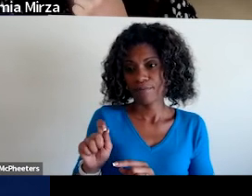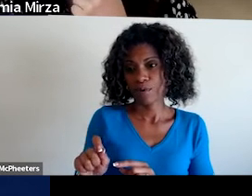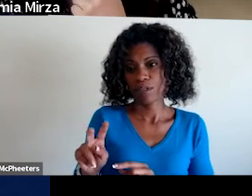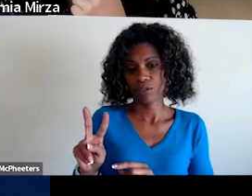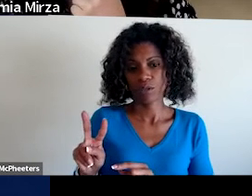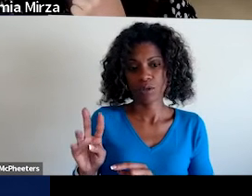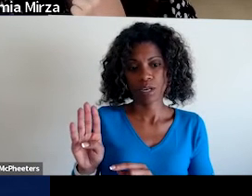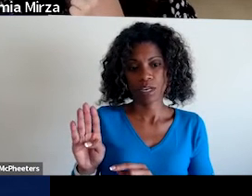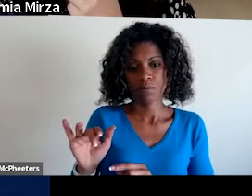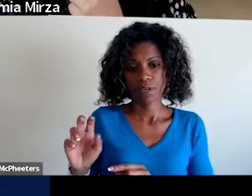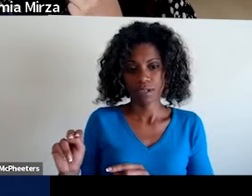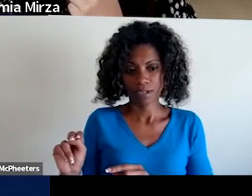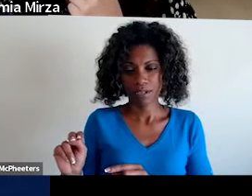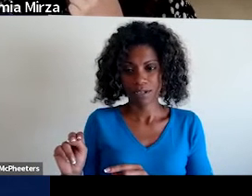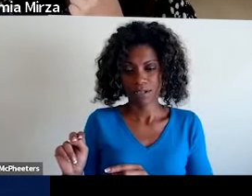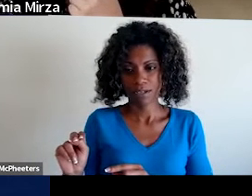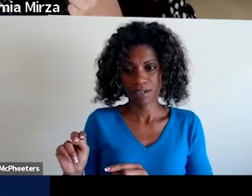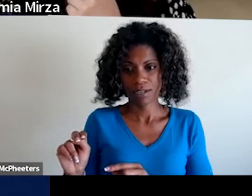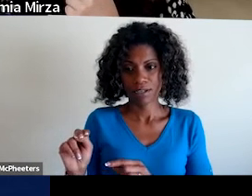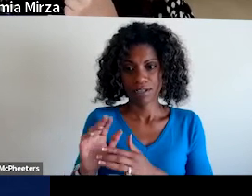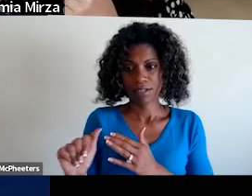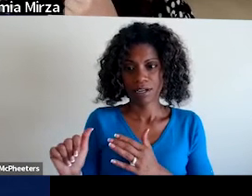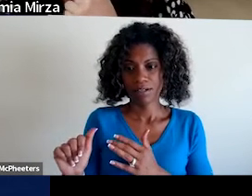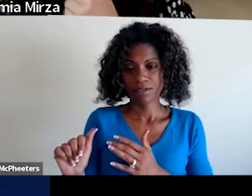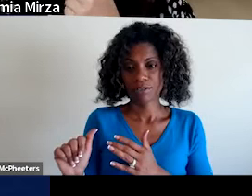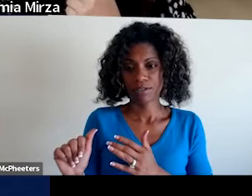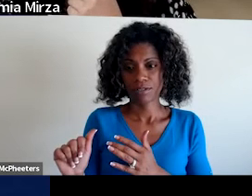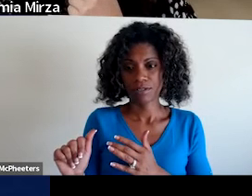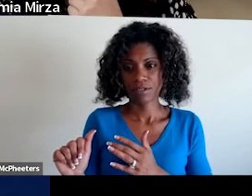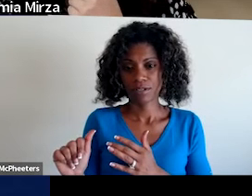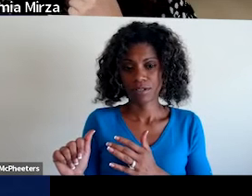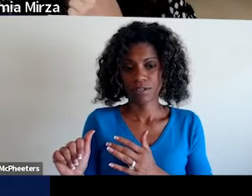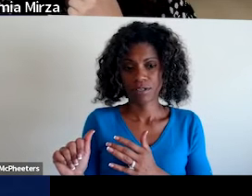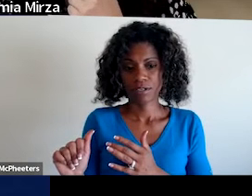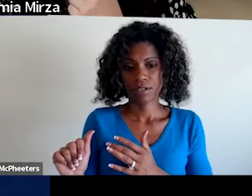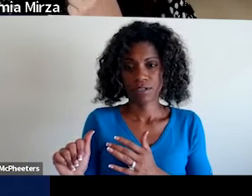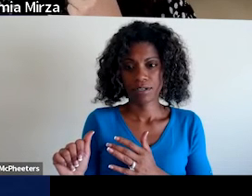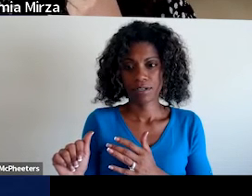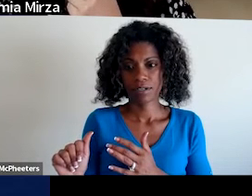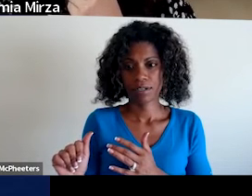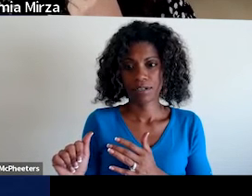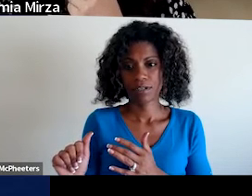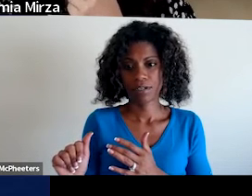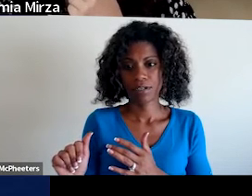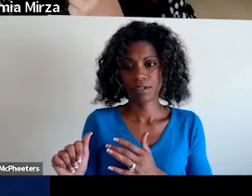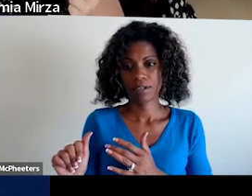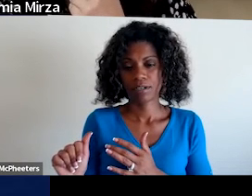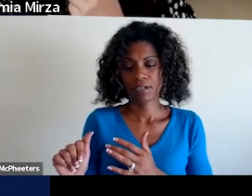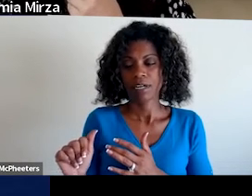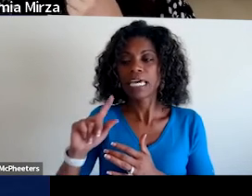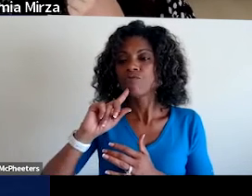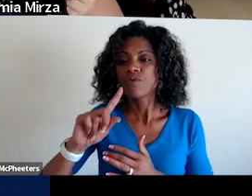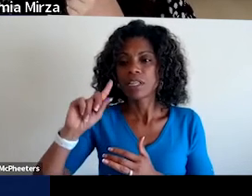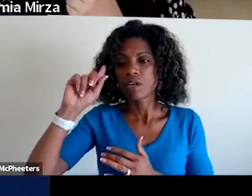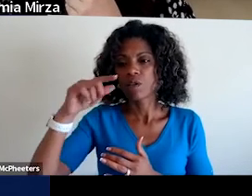billion of that total commitment. It was actually ended up coming out in the form of loans